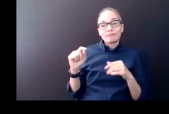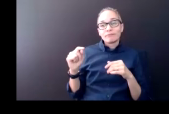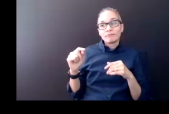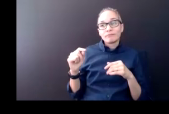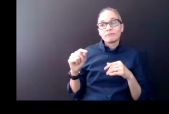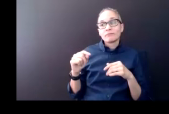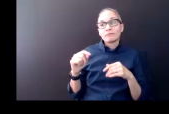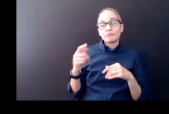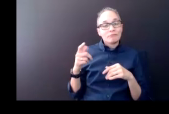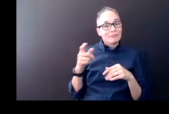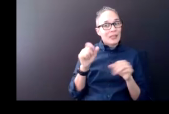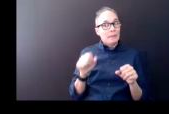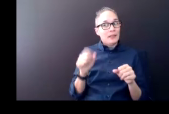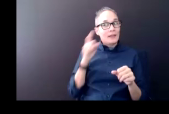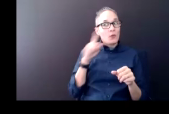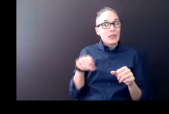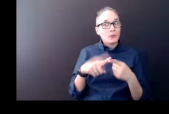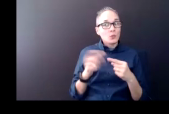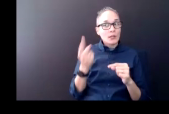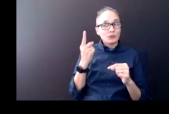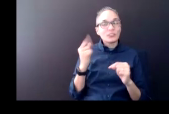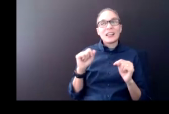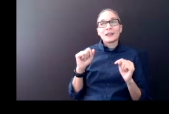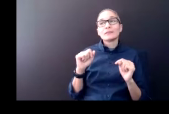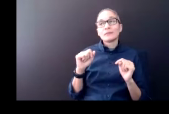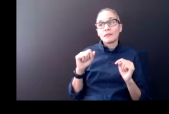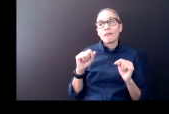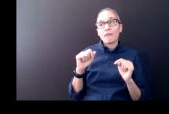them to understand those ideas. And